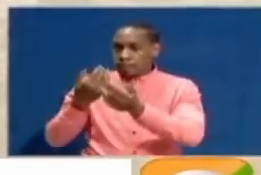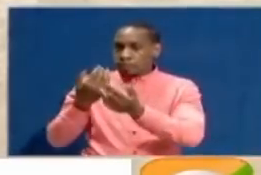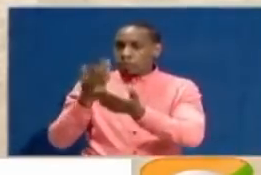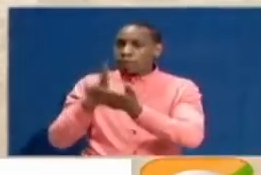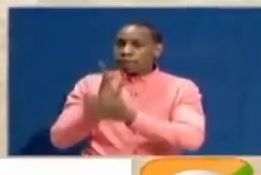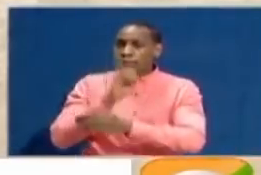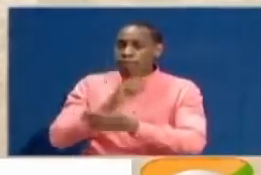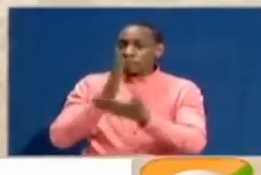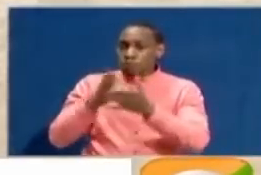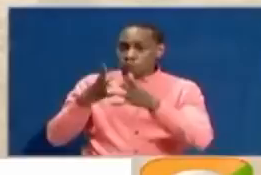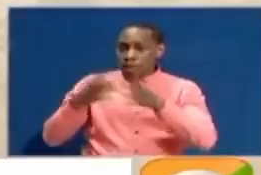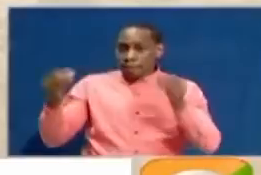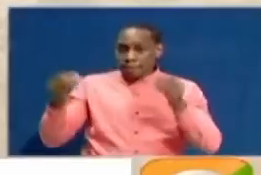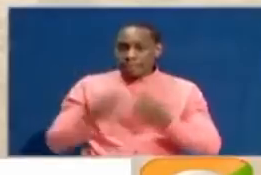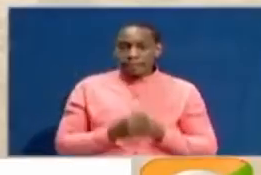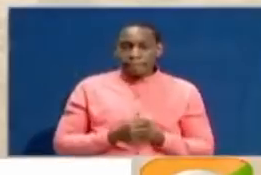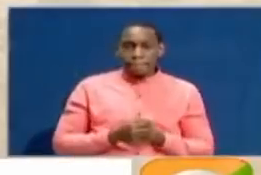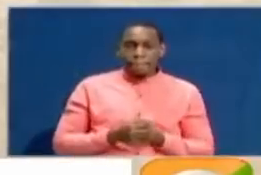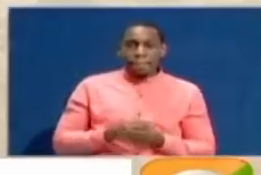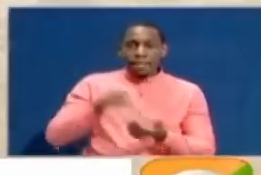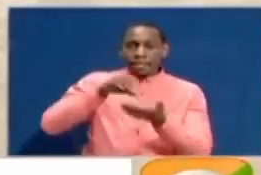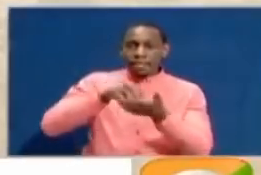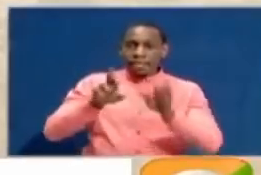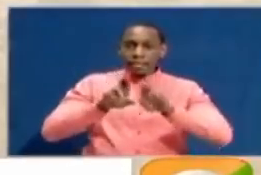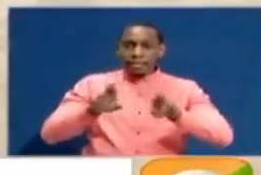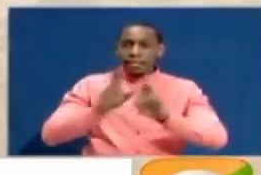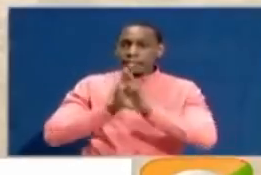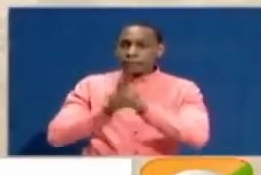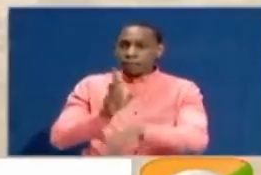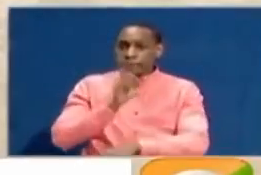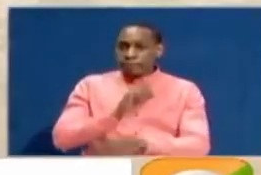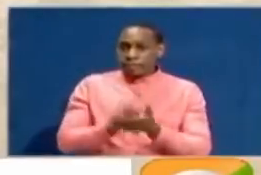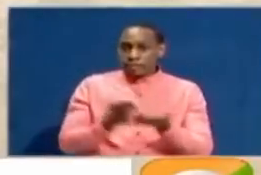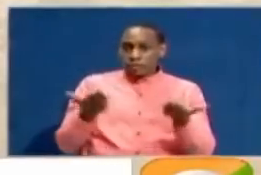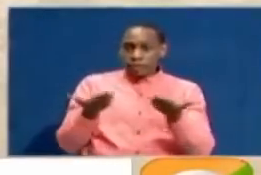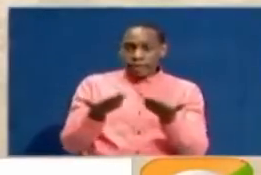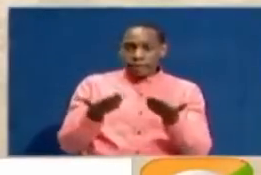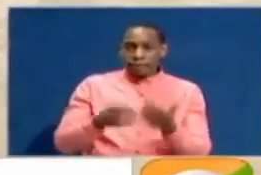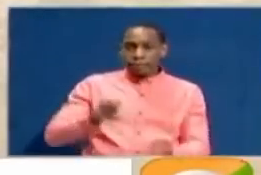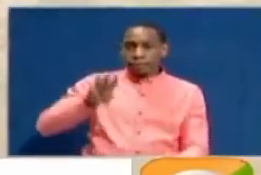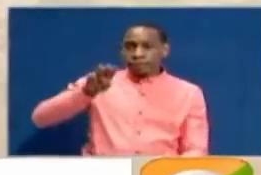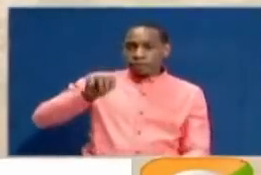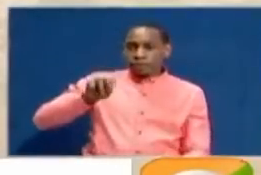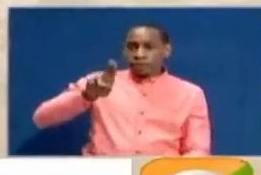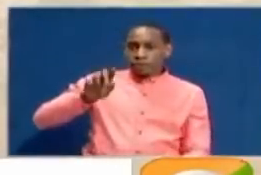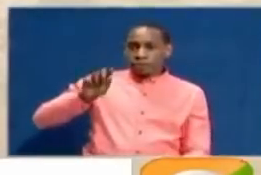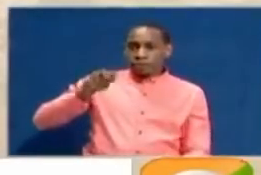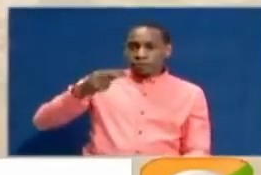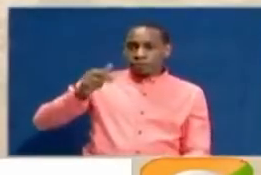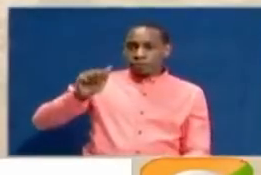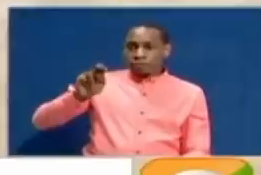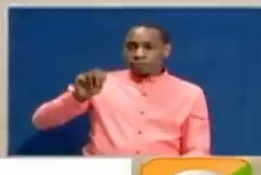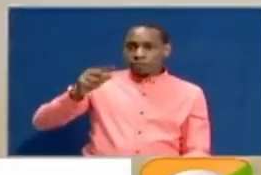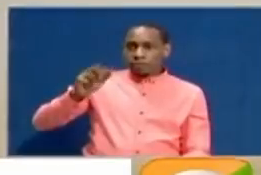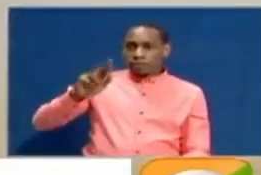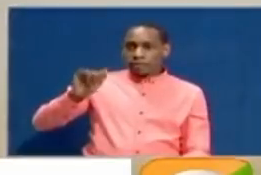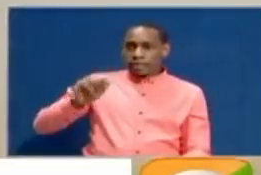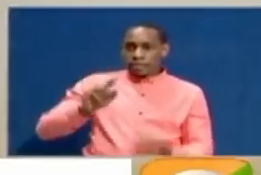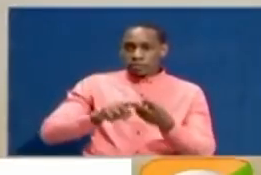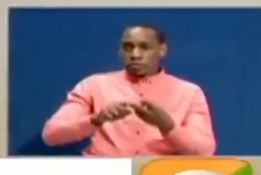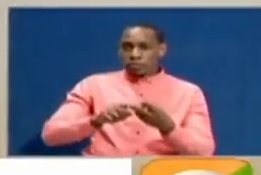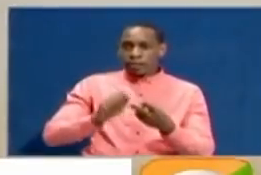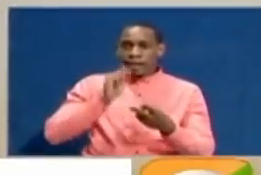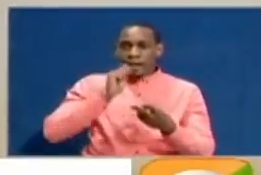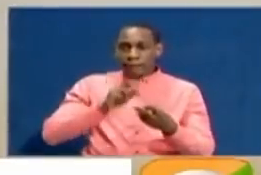it's true she was missing. The case had already been reported at Mudangari and Kabeta police station.